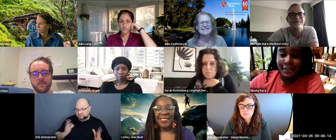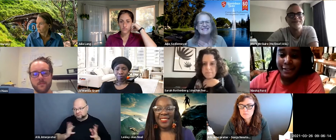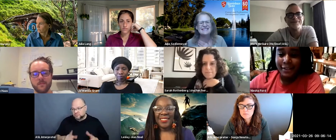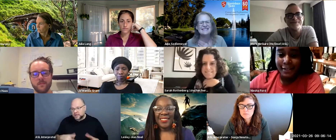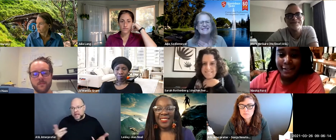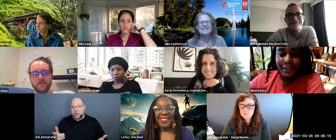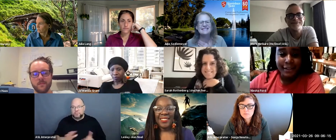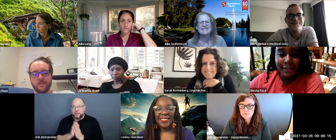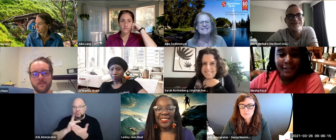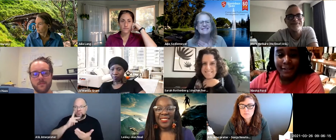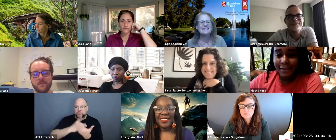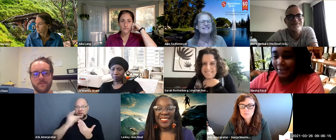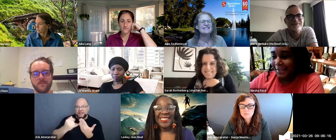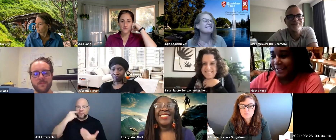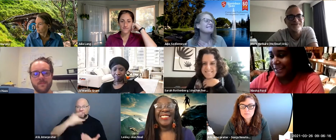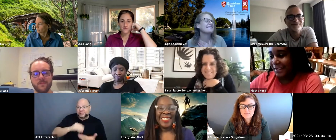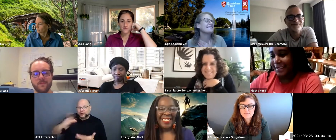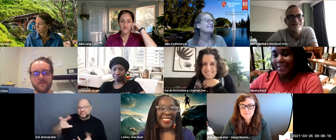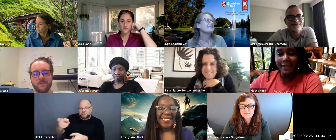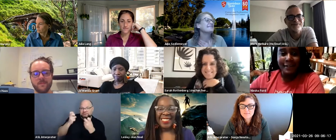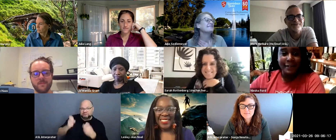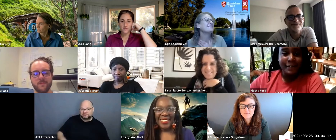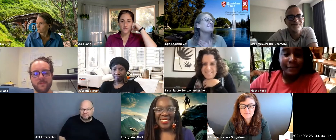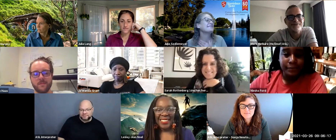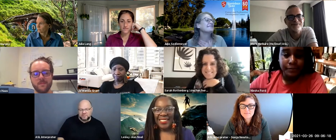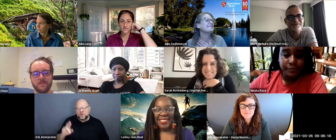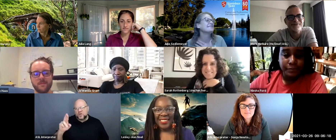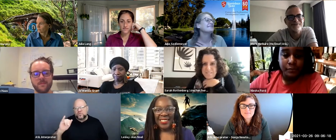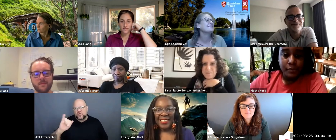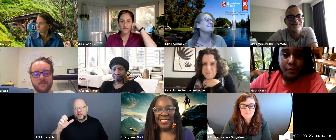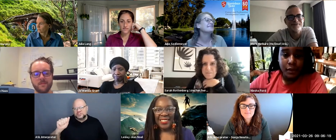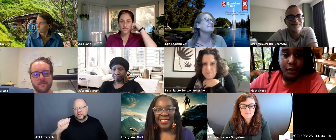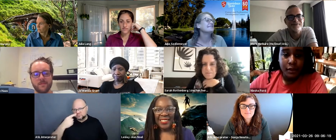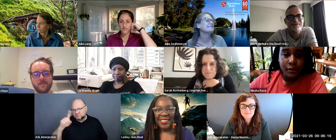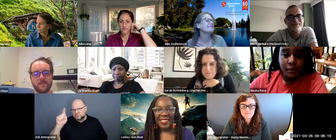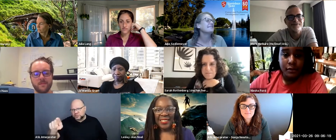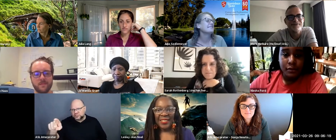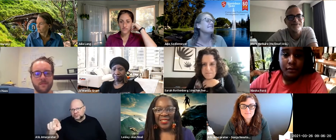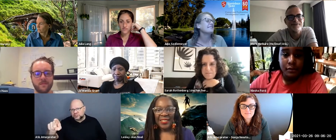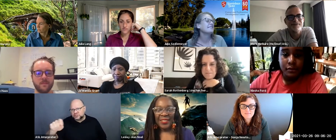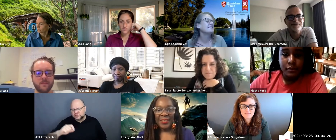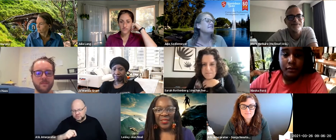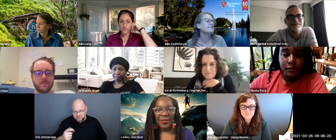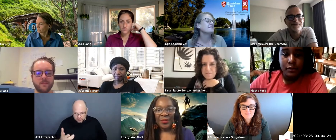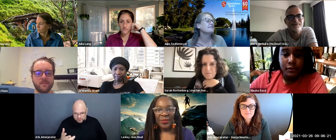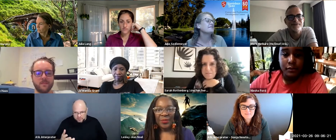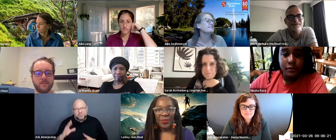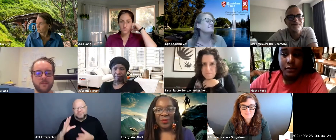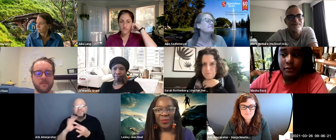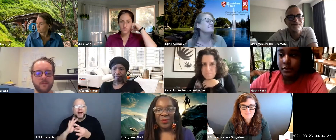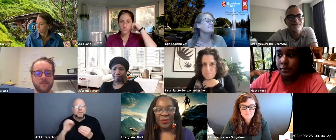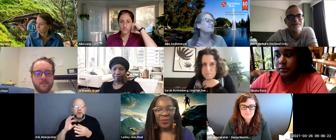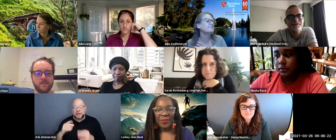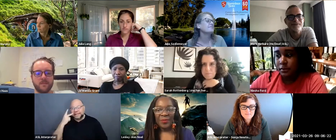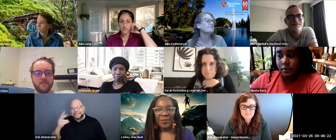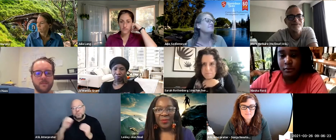it into a project for my students. I had a Roger, may I ask a question? Yeah. No, I'm gonna comment more. I see